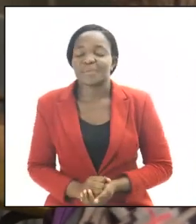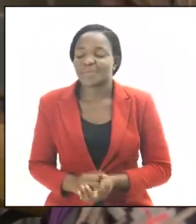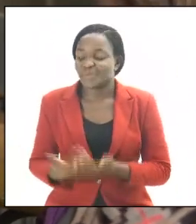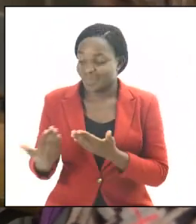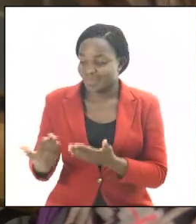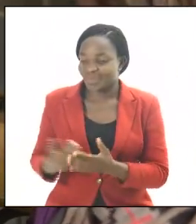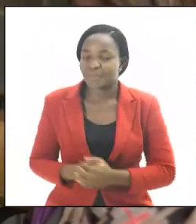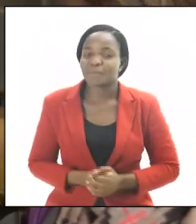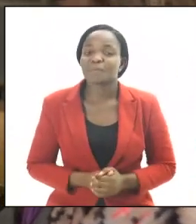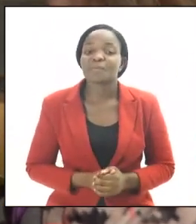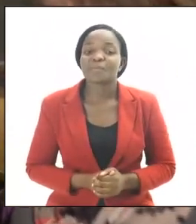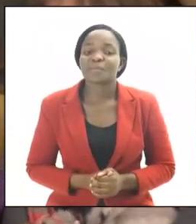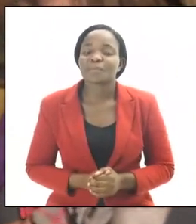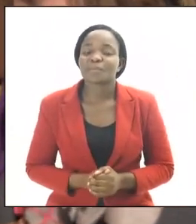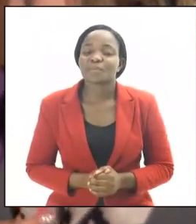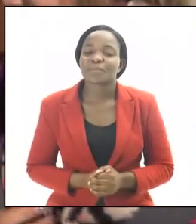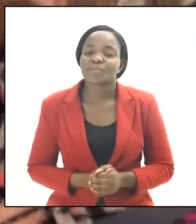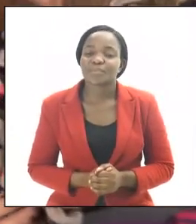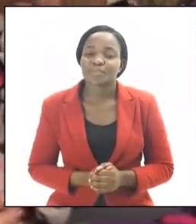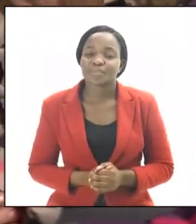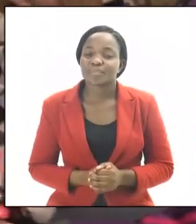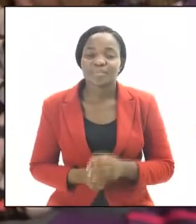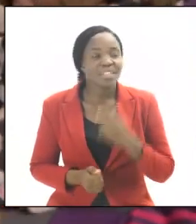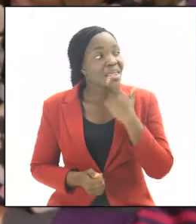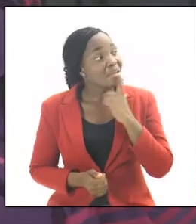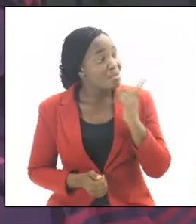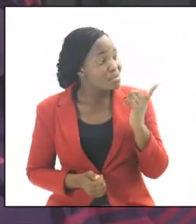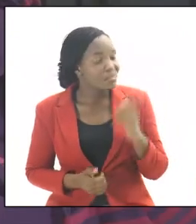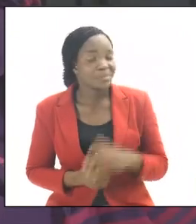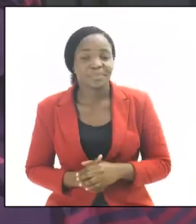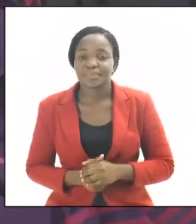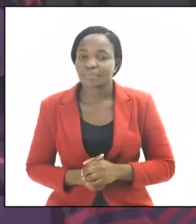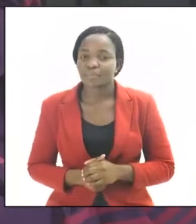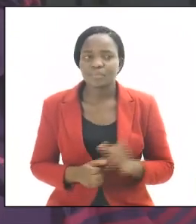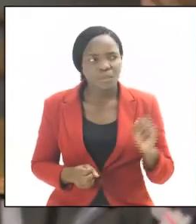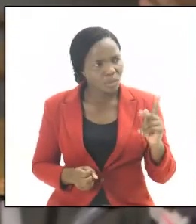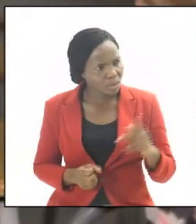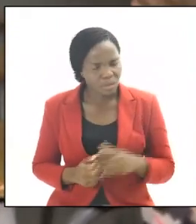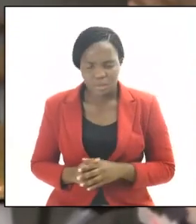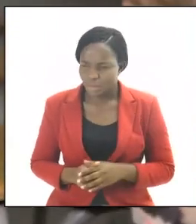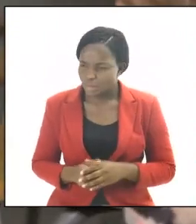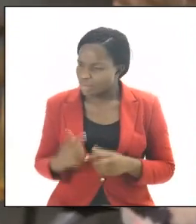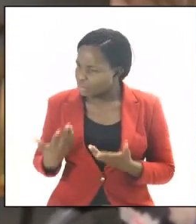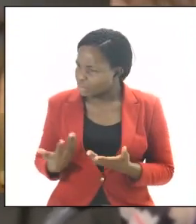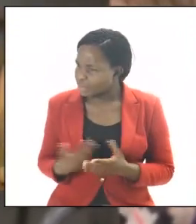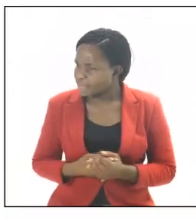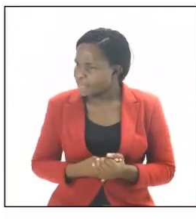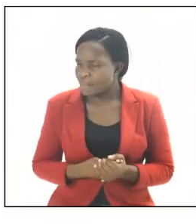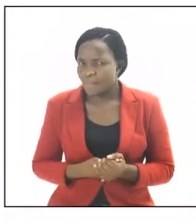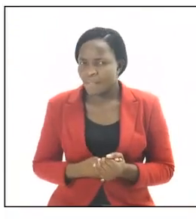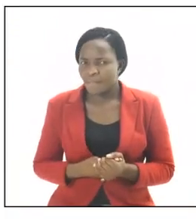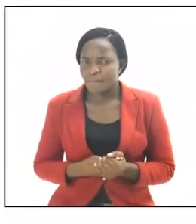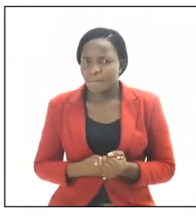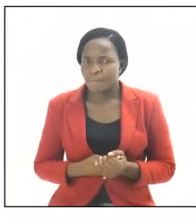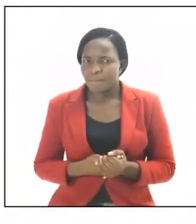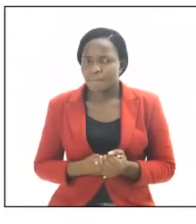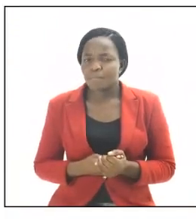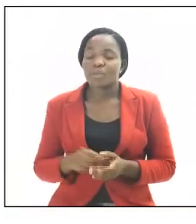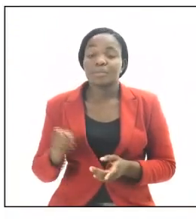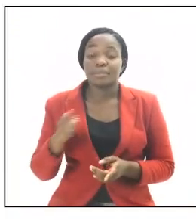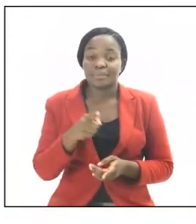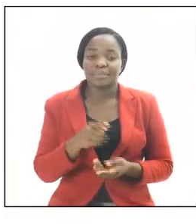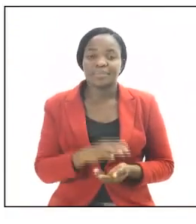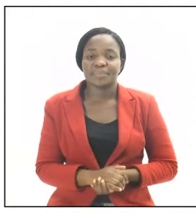the dedication. Thank you, ma'am. Okay, where were we? Oh